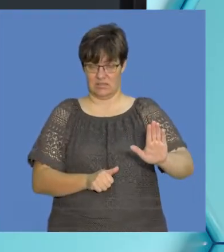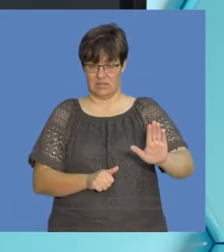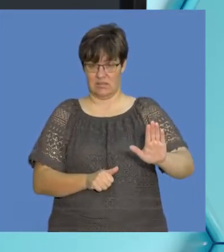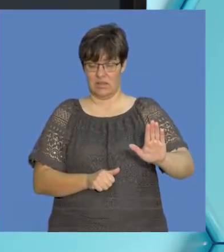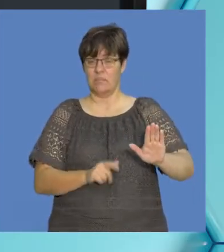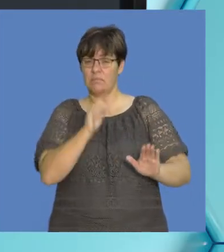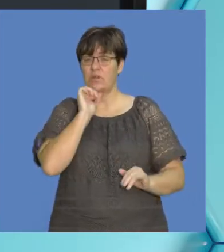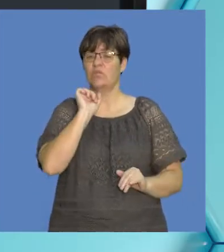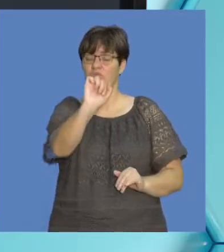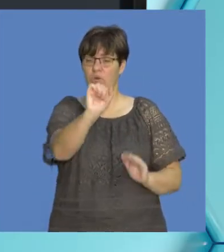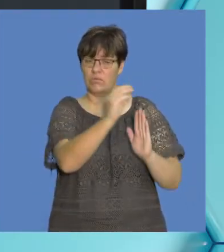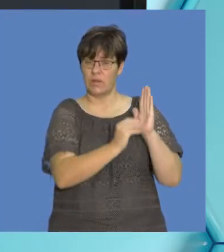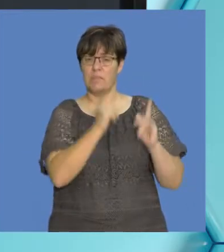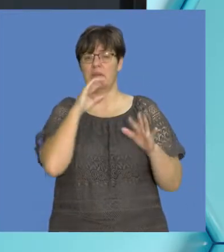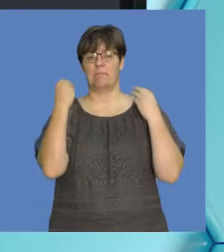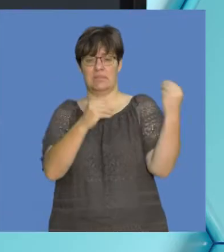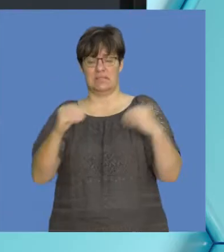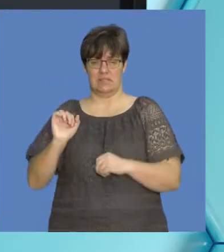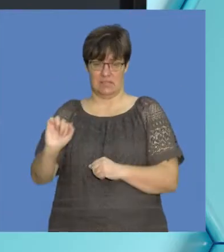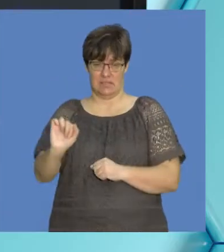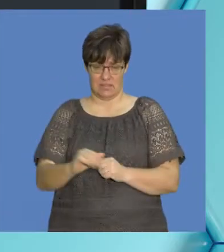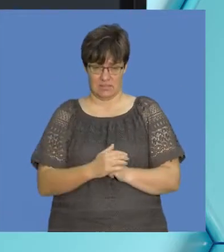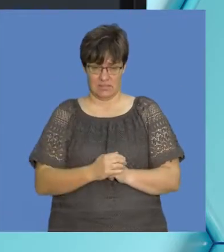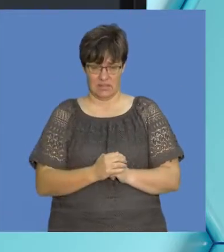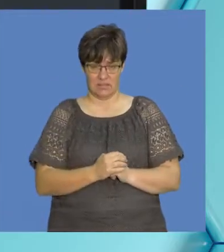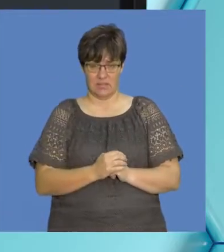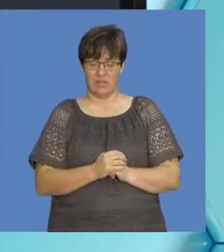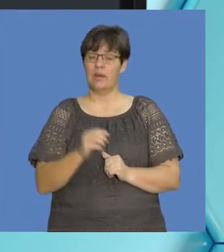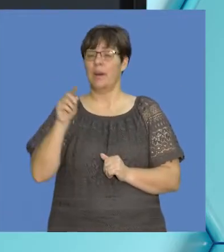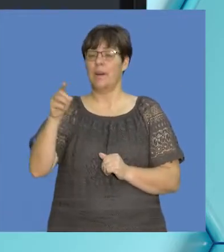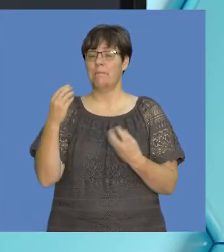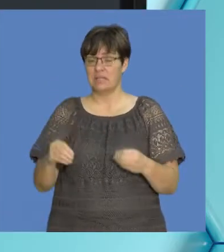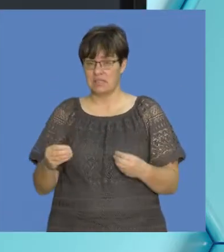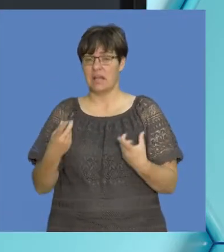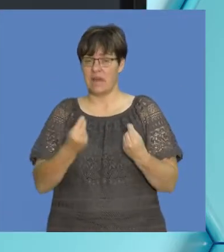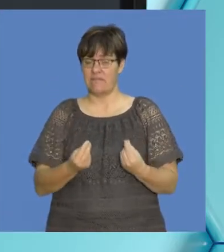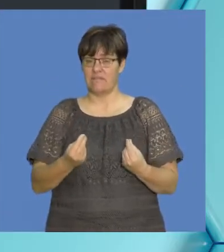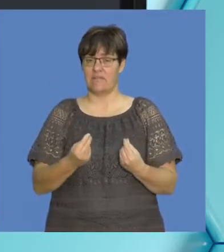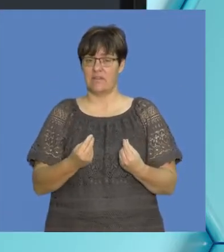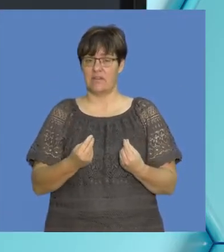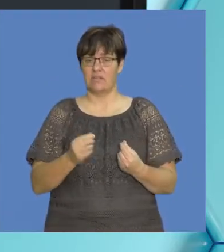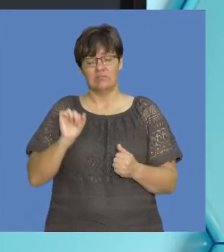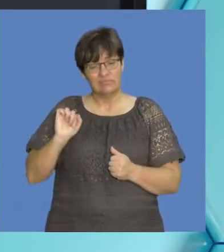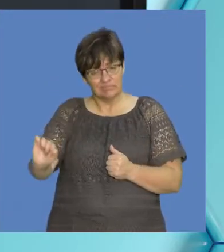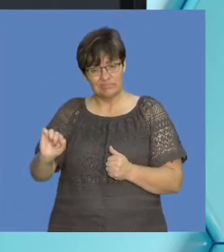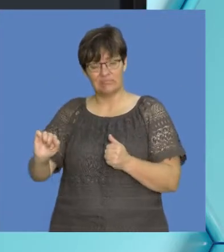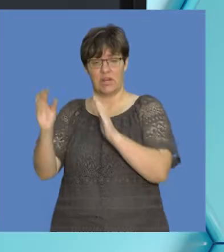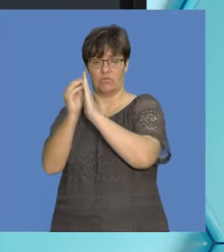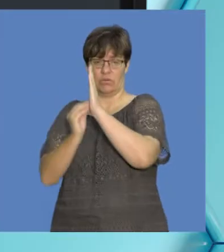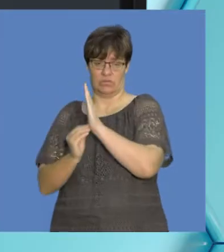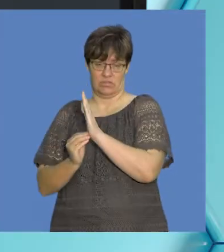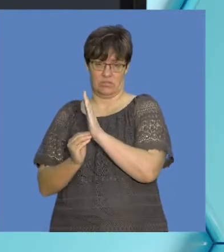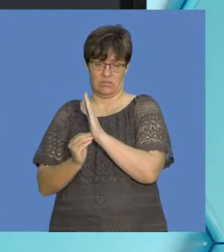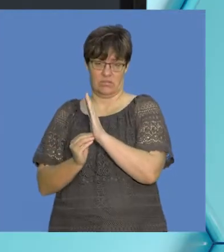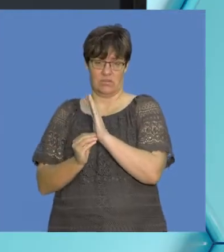your records, we're talking about the business. And the business has its records, which it keeps, and obviously